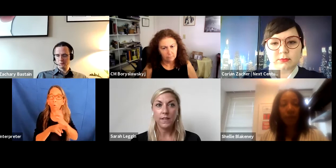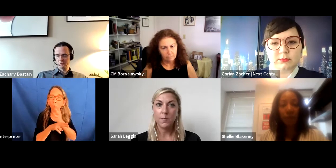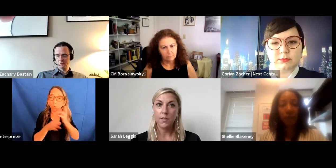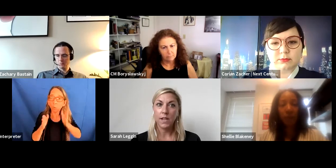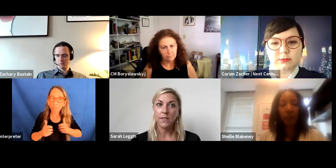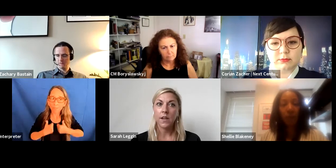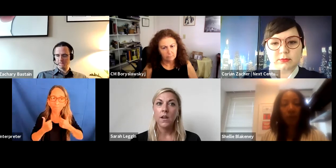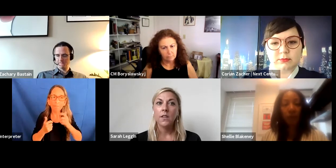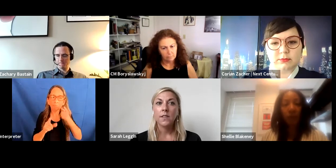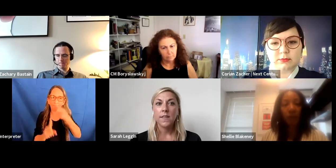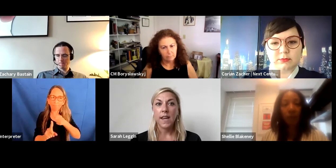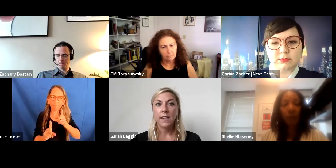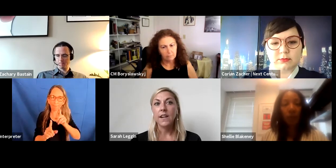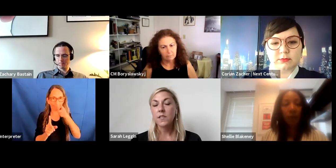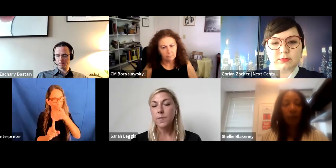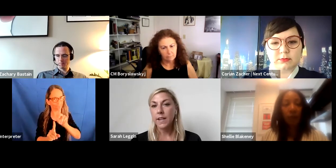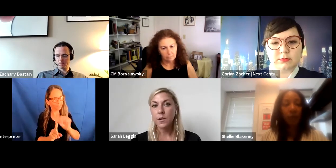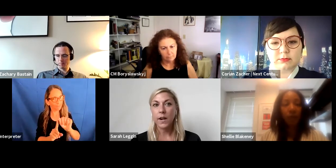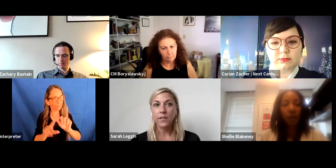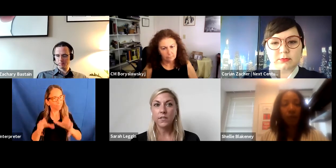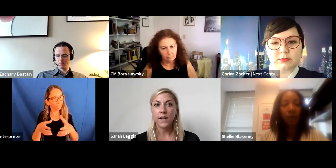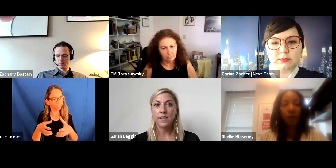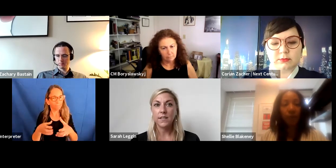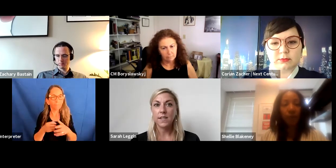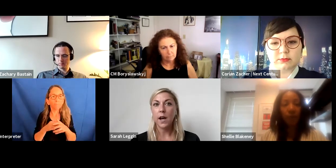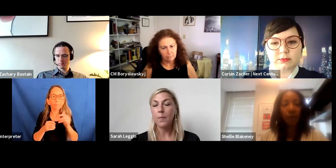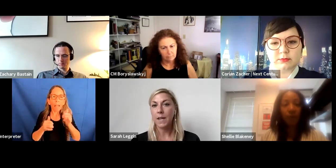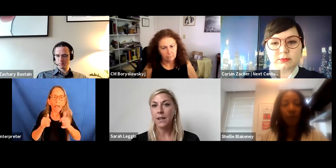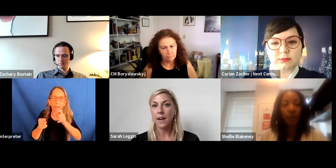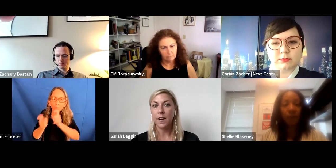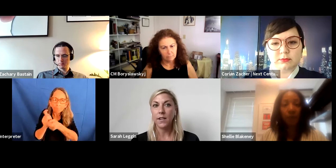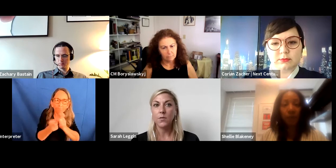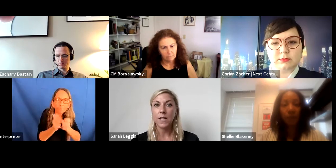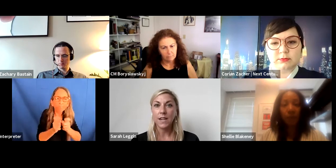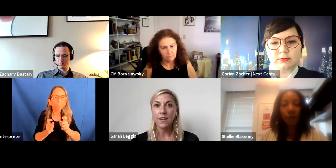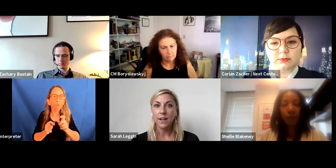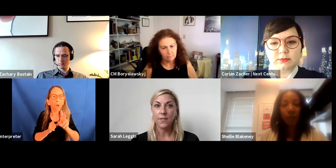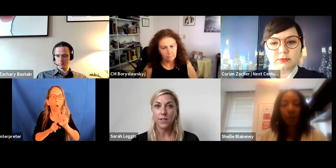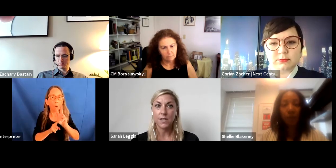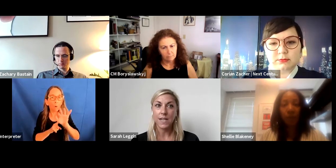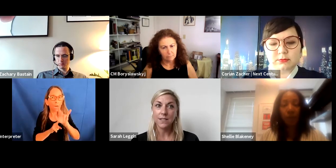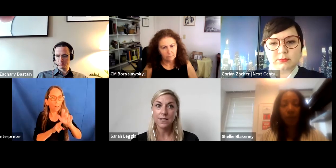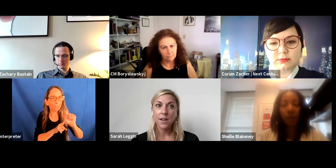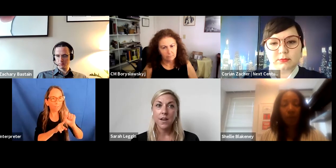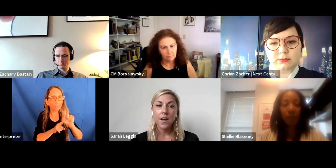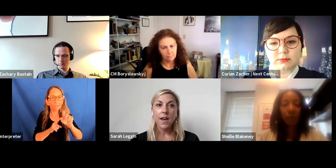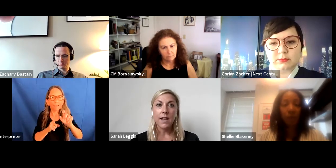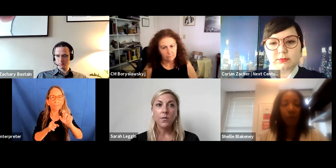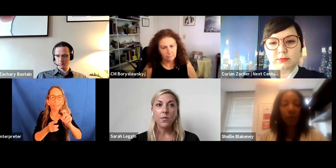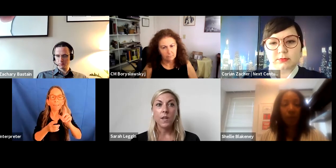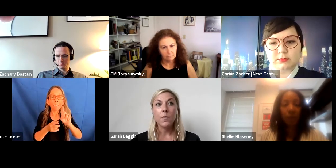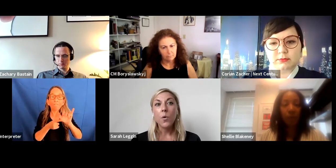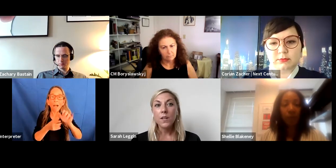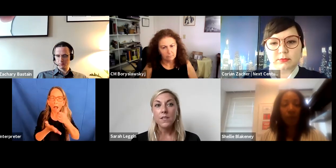with disabilities, since they can customize their wireless devices to help meet their unique and diverse needs.